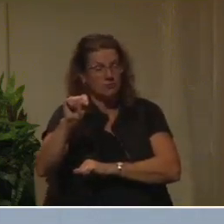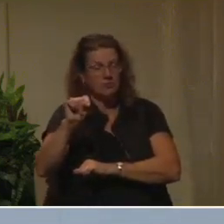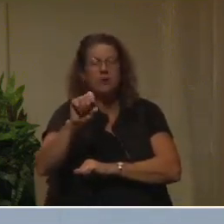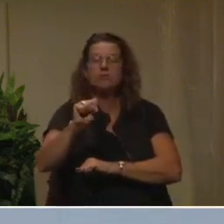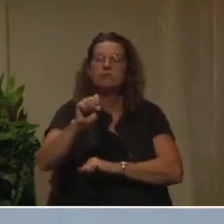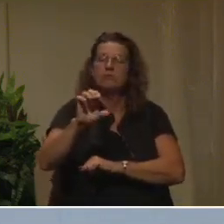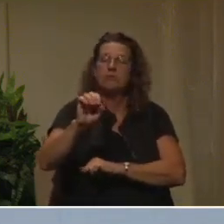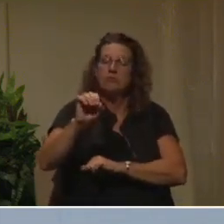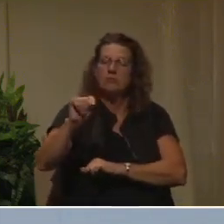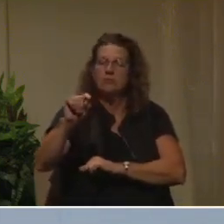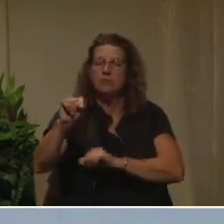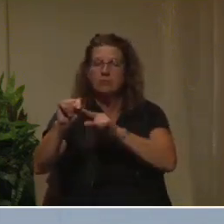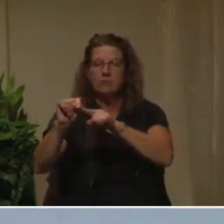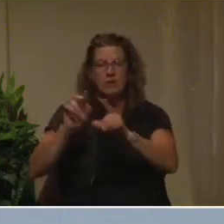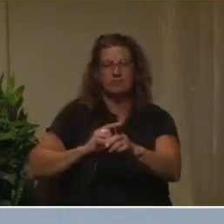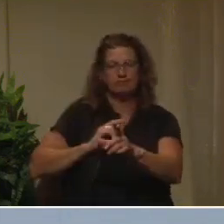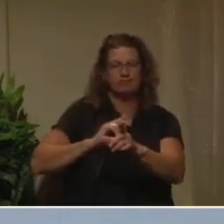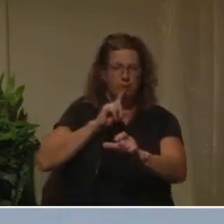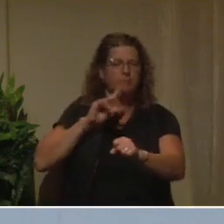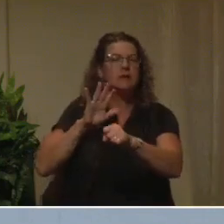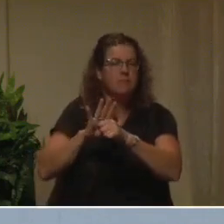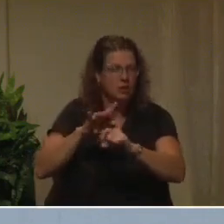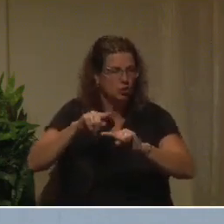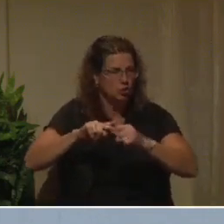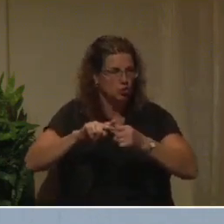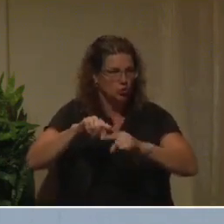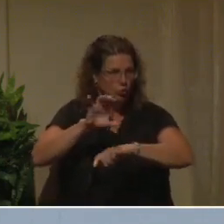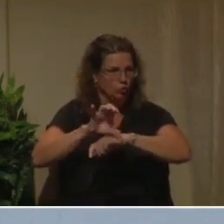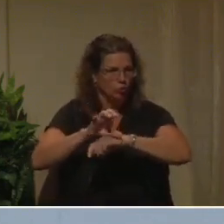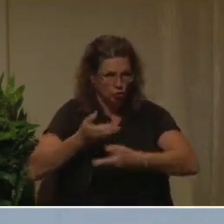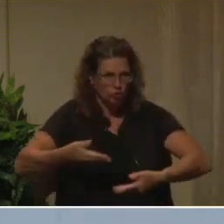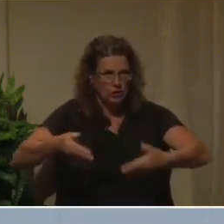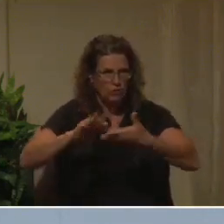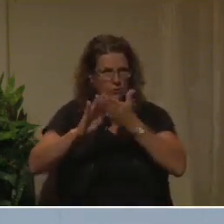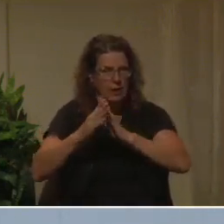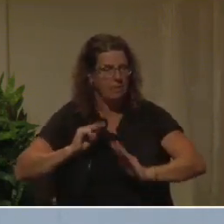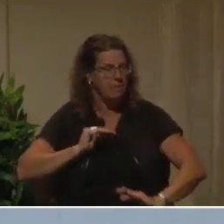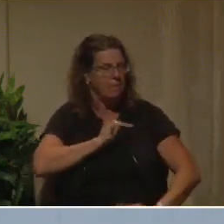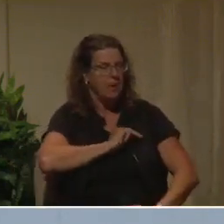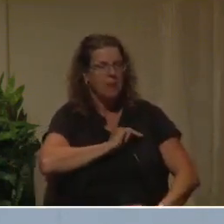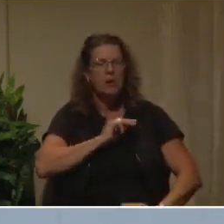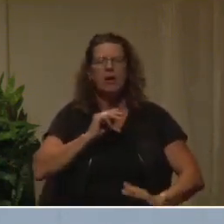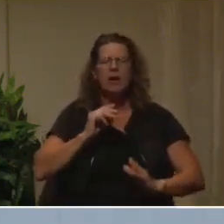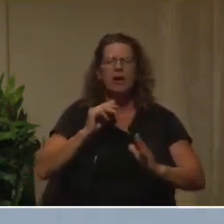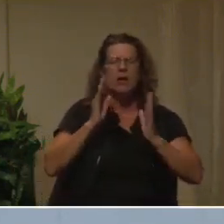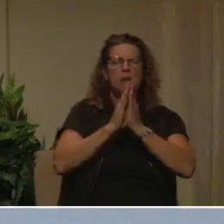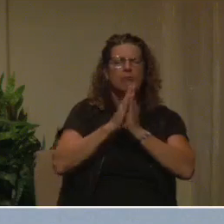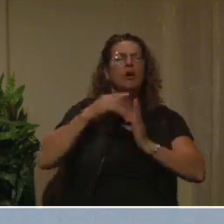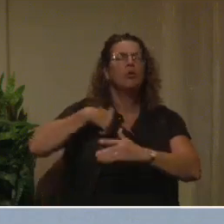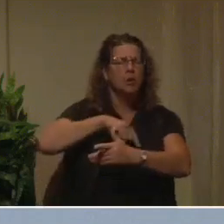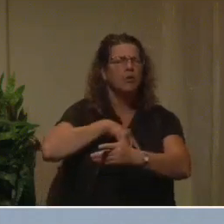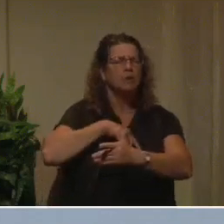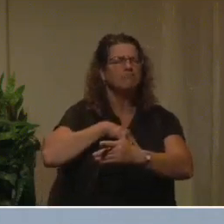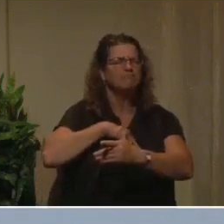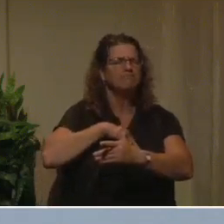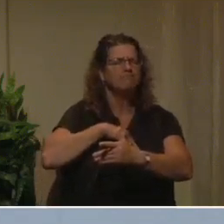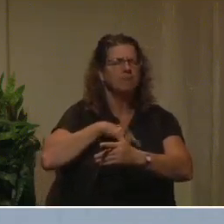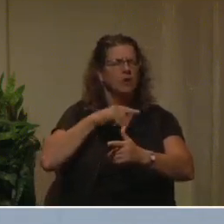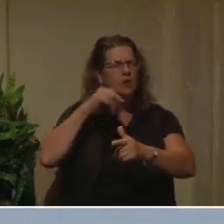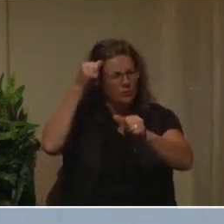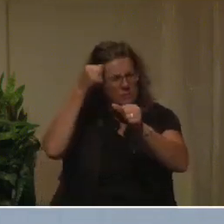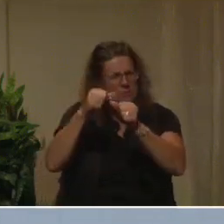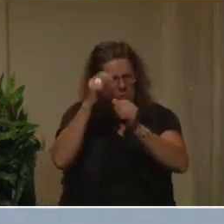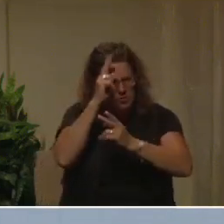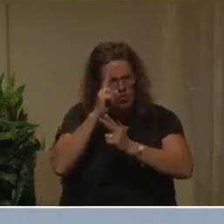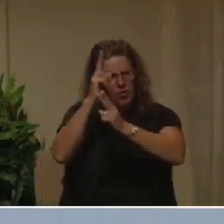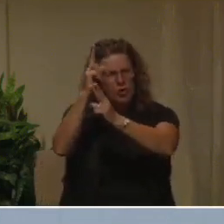part of that journey is just being a light for you in our lives, always honoring you in everything we do. And we pray that this would be true